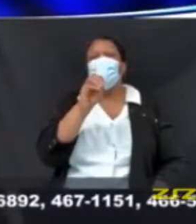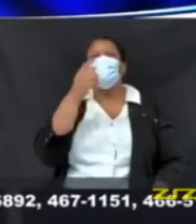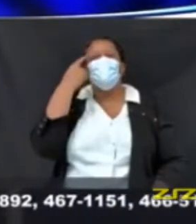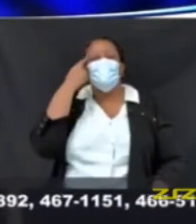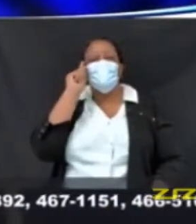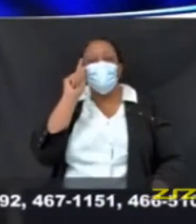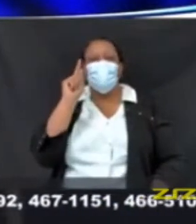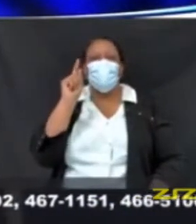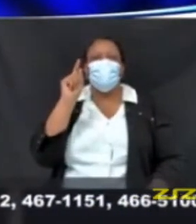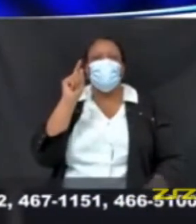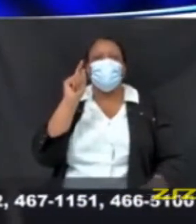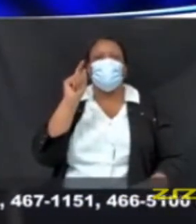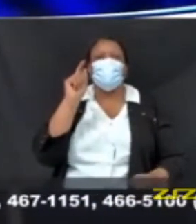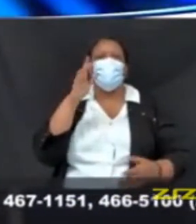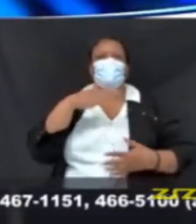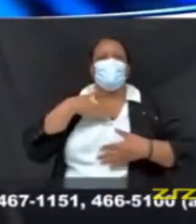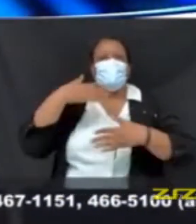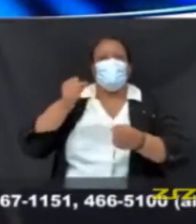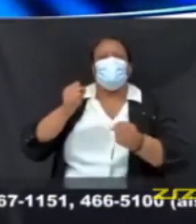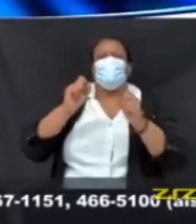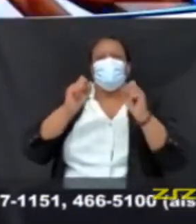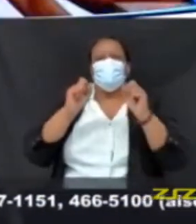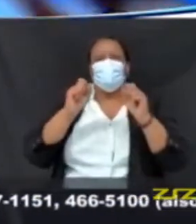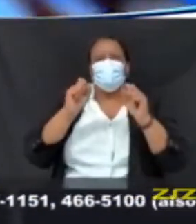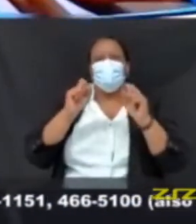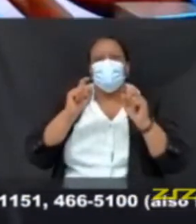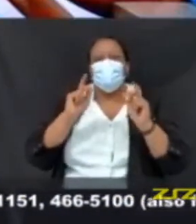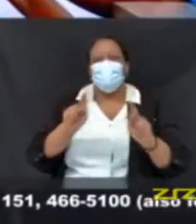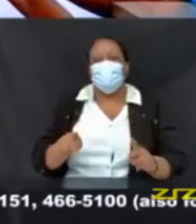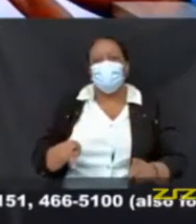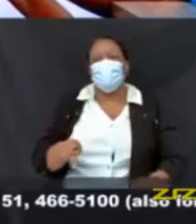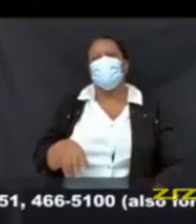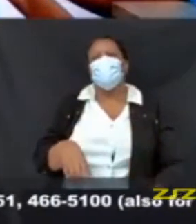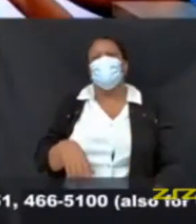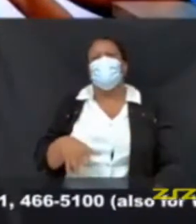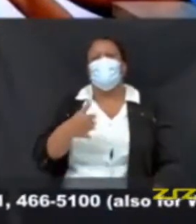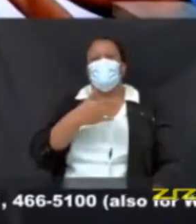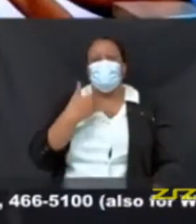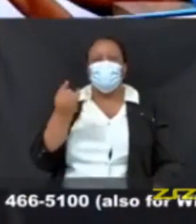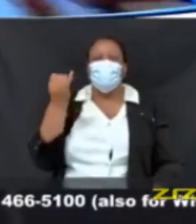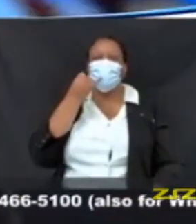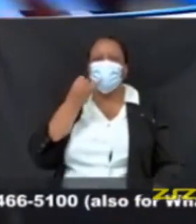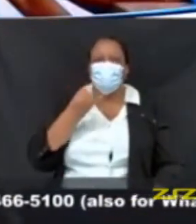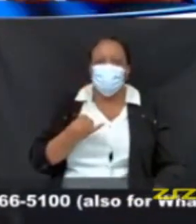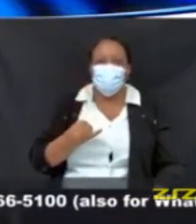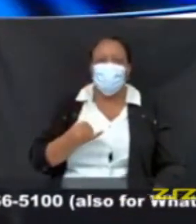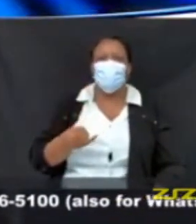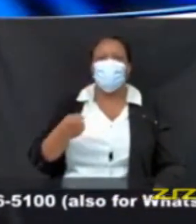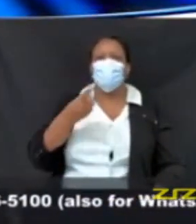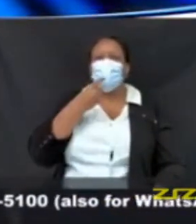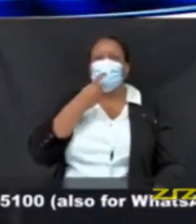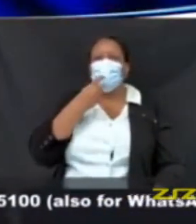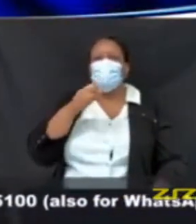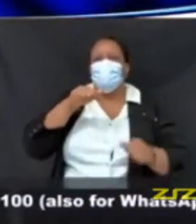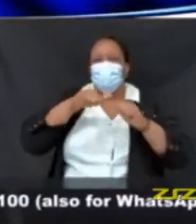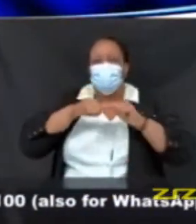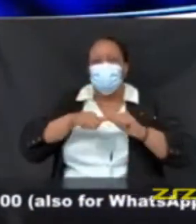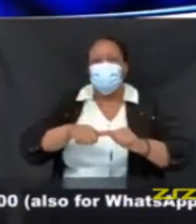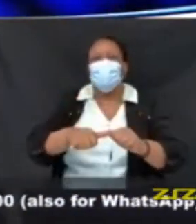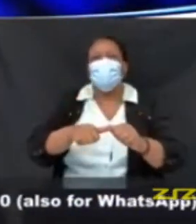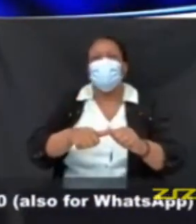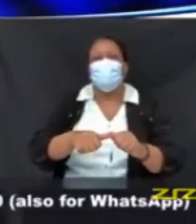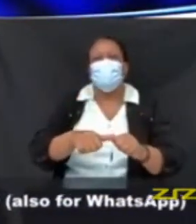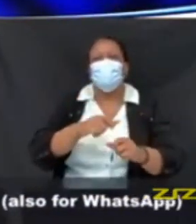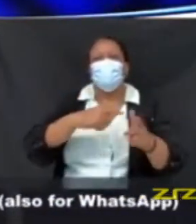Operations Committee, and also Ms. Christmas Jacob, who is providing the sign language, and I hope she gives me